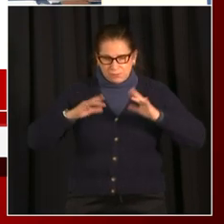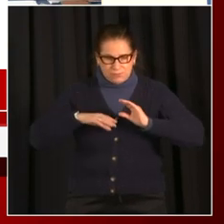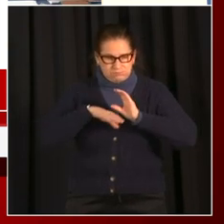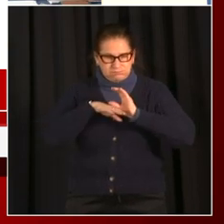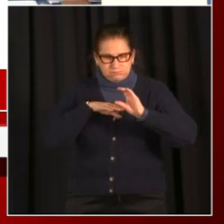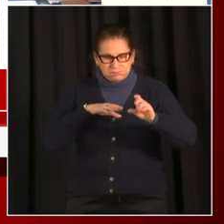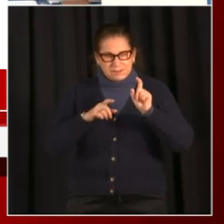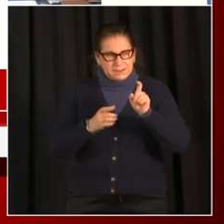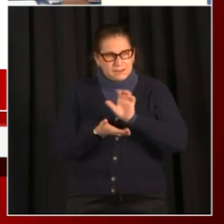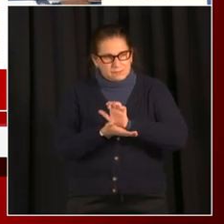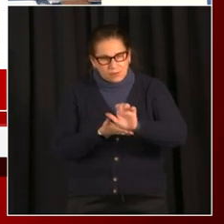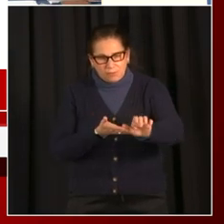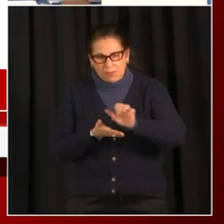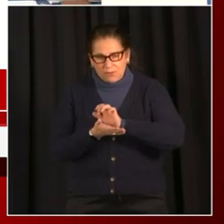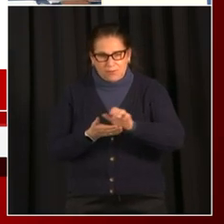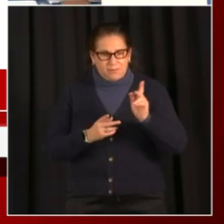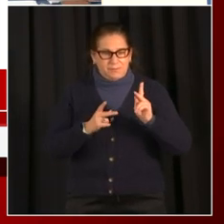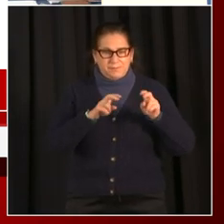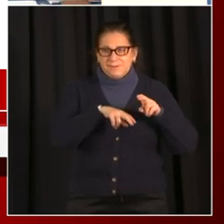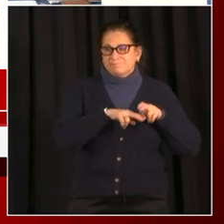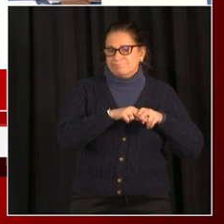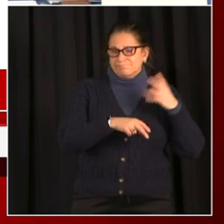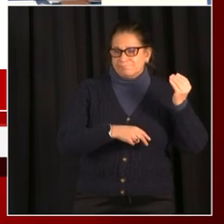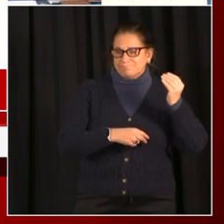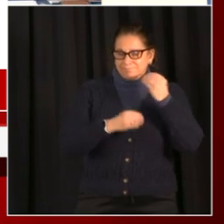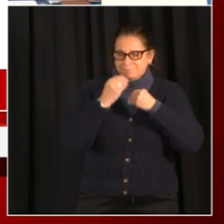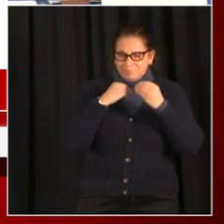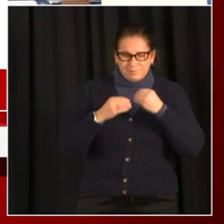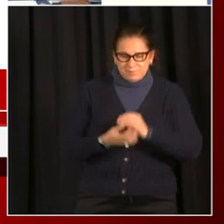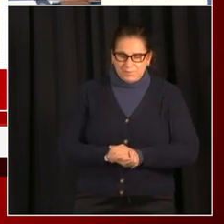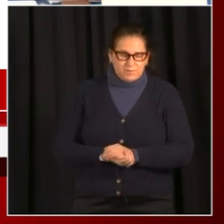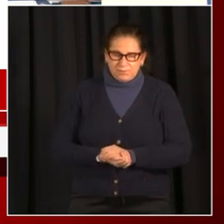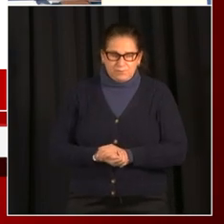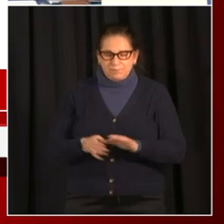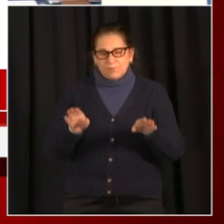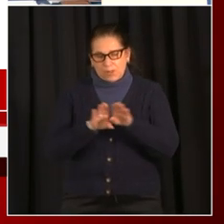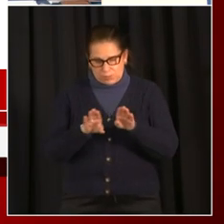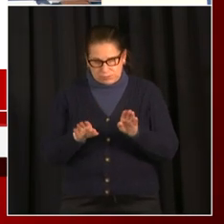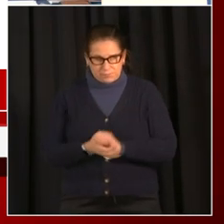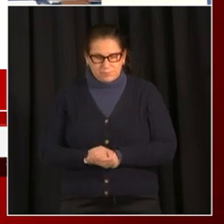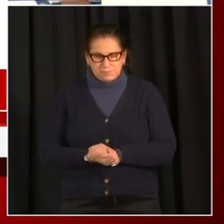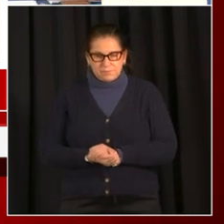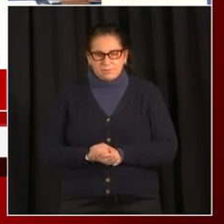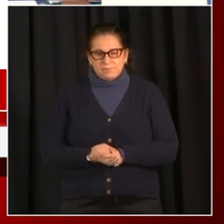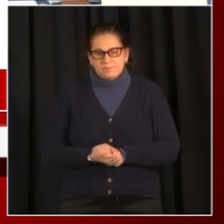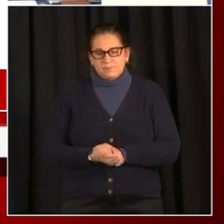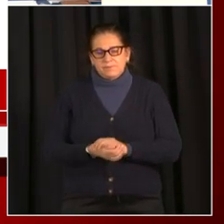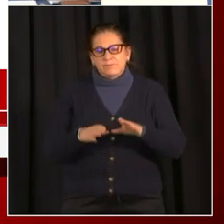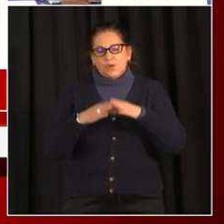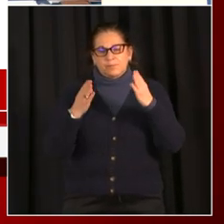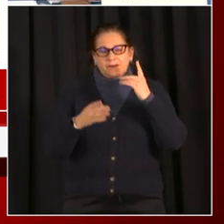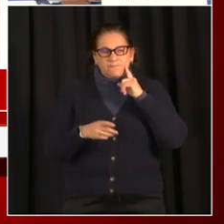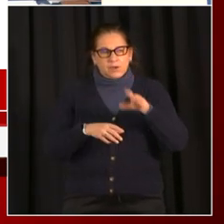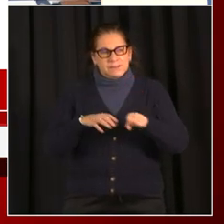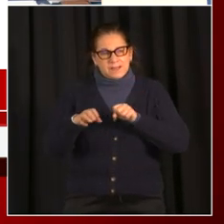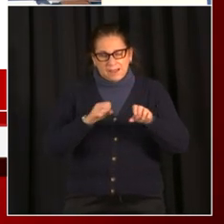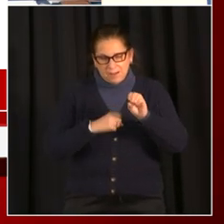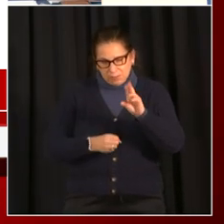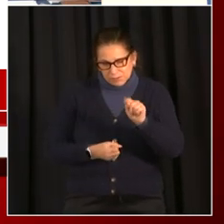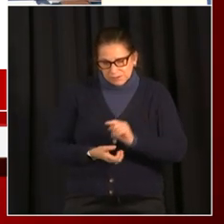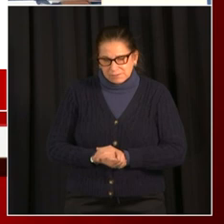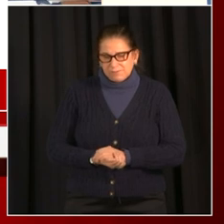for exactly when folks should close because of cold. And then also we've worked, like I said, to make sure